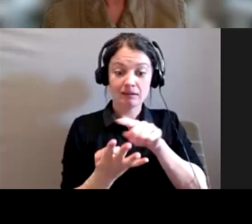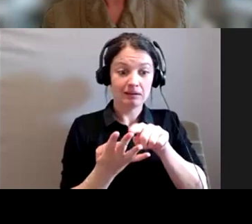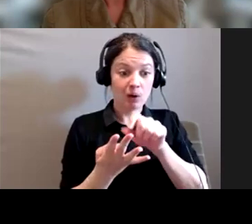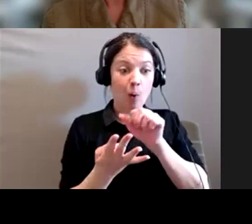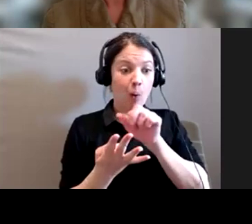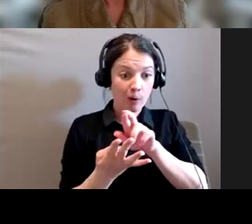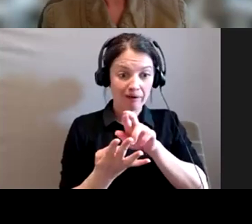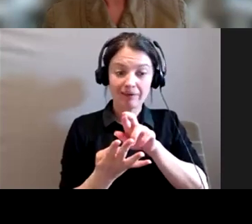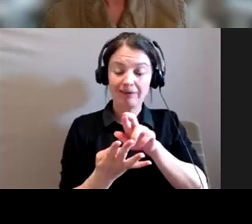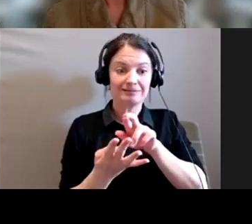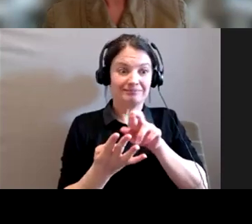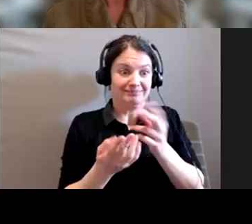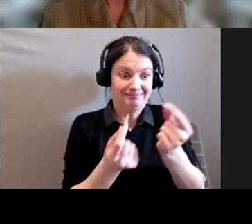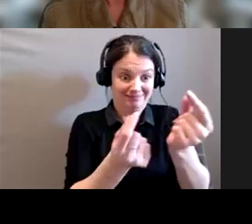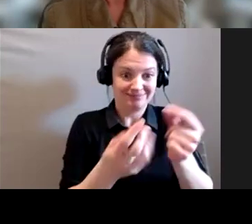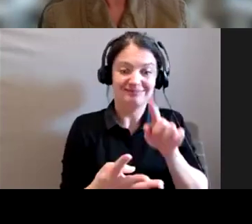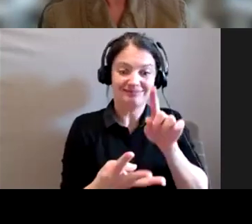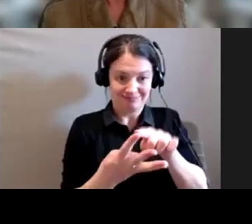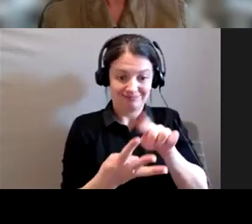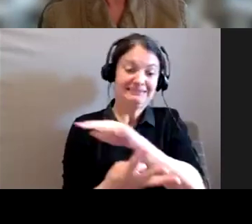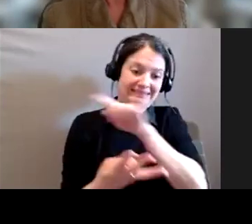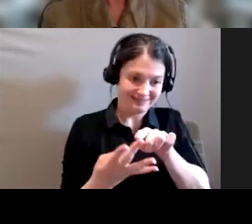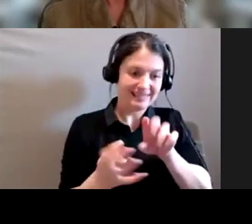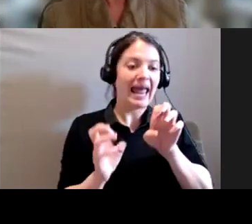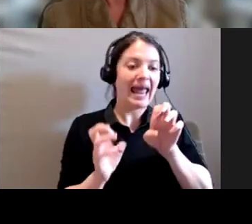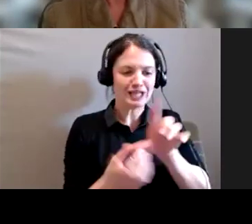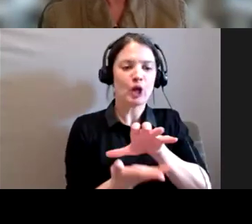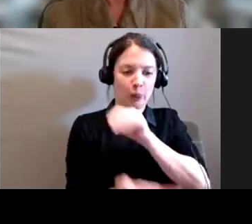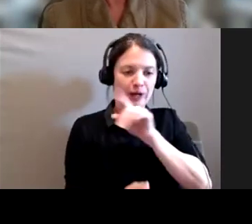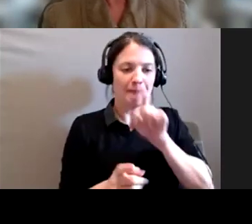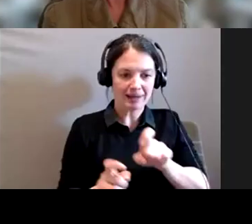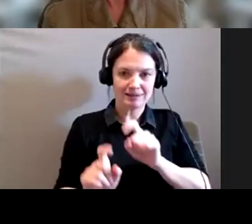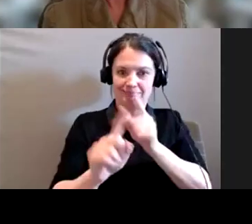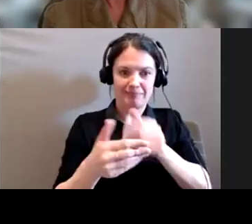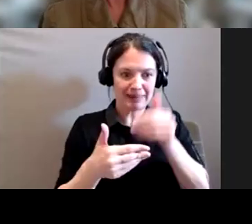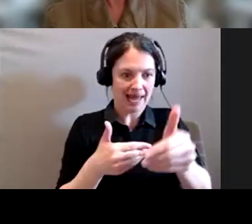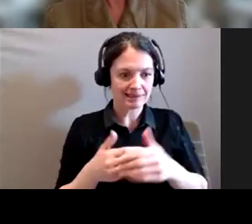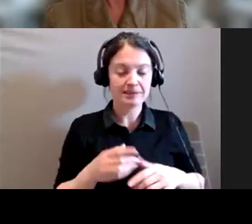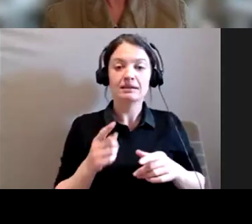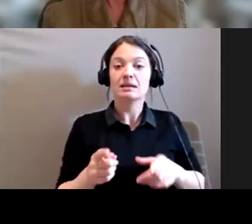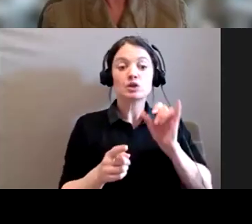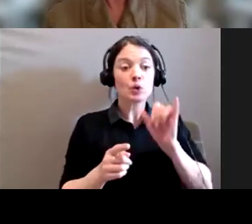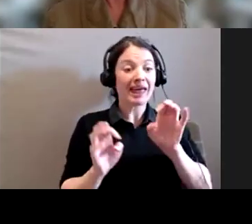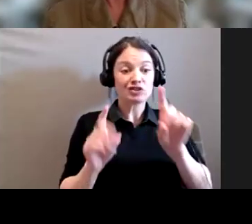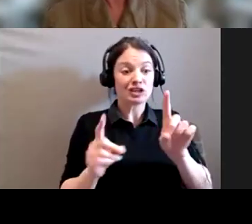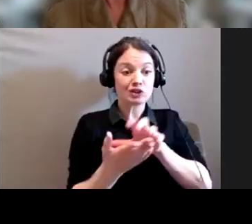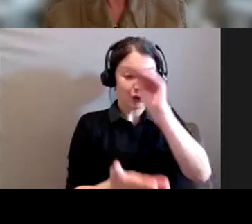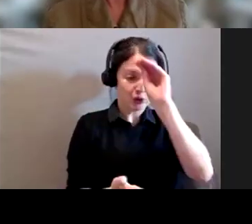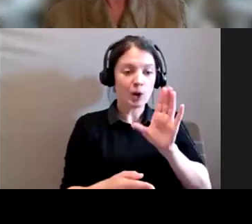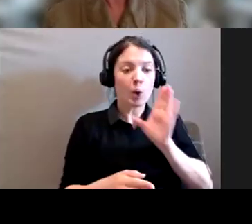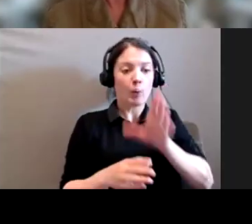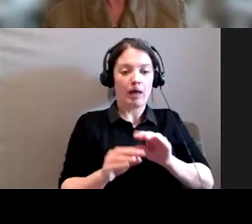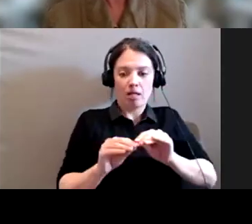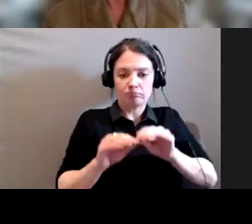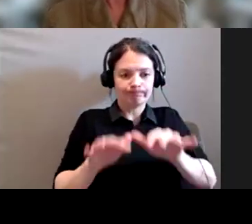and learning the next step. So I have to say that I think education and learning is going to inform everything that